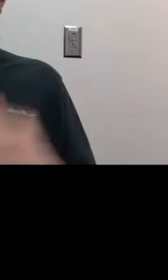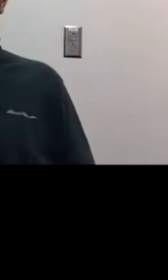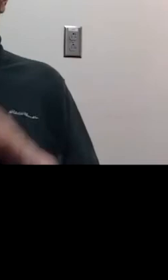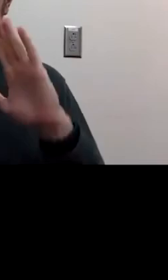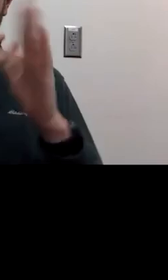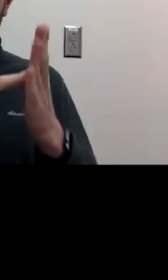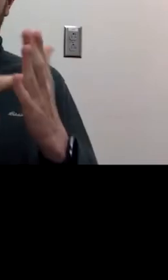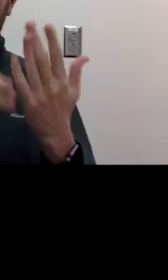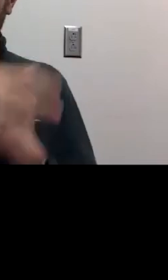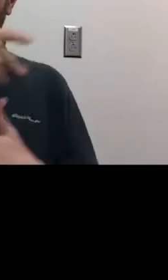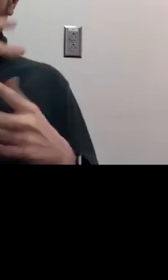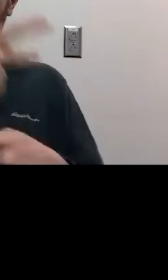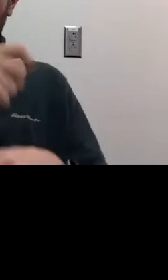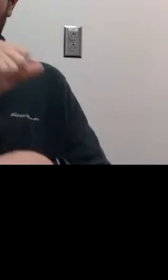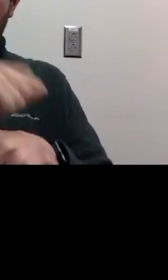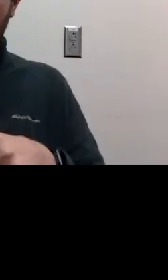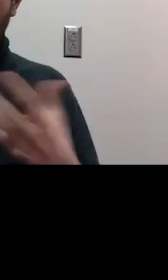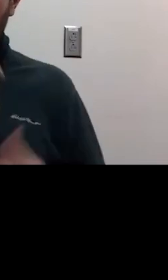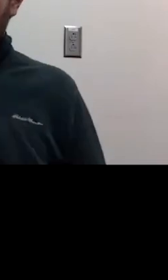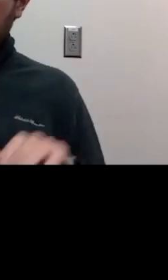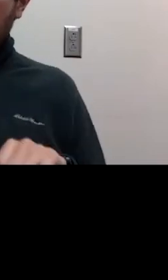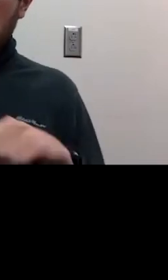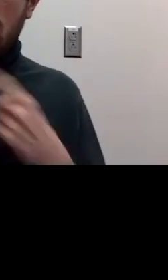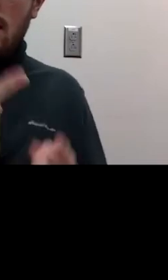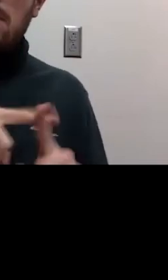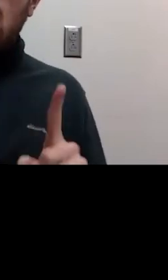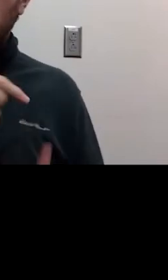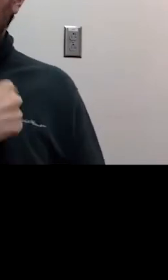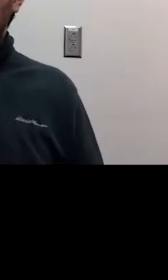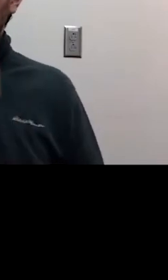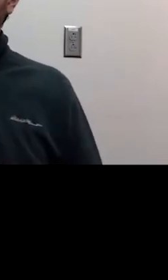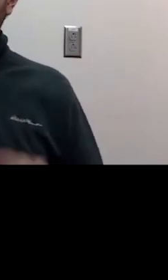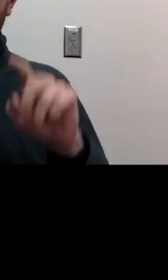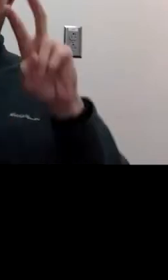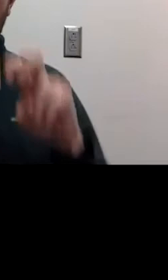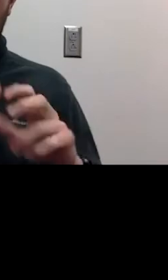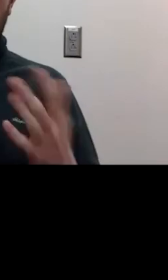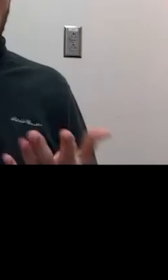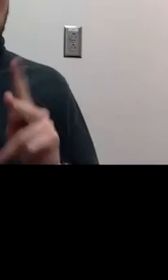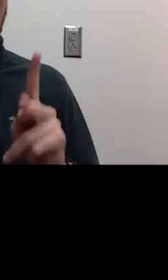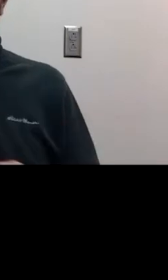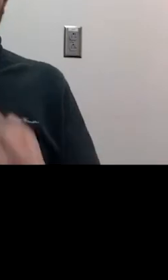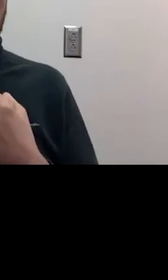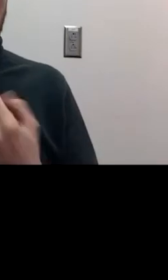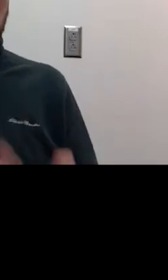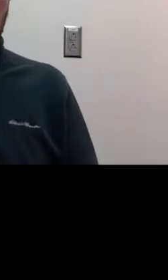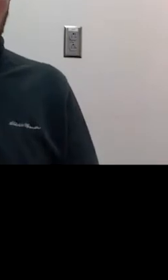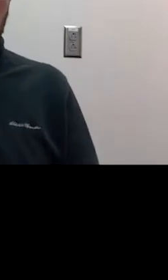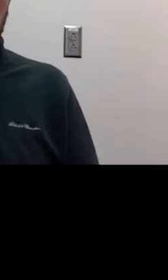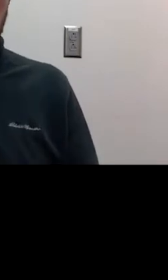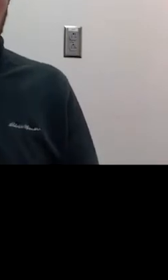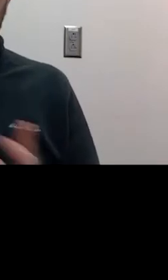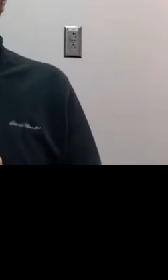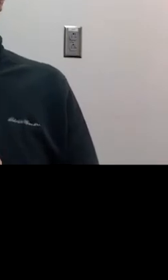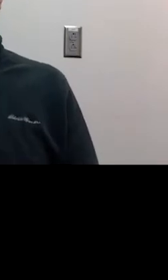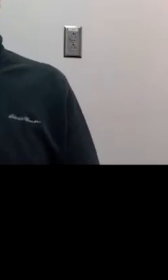work that we're doing, we have to really question what is making people not come in to begin with, and then what would make people who are